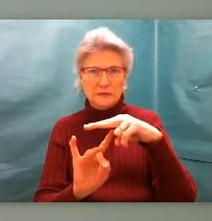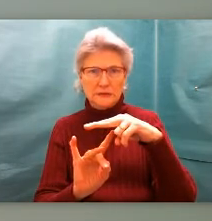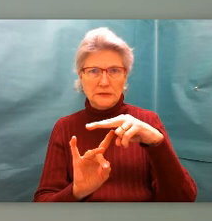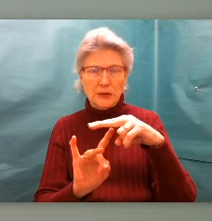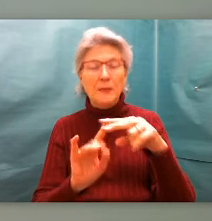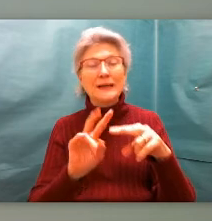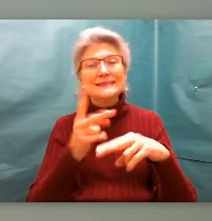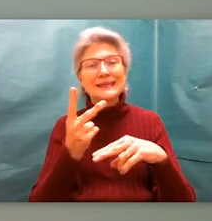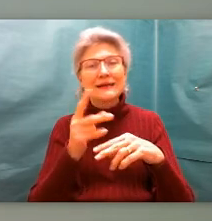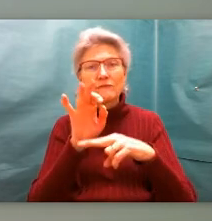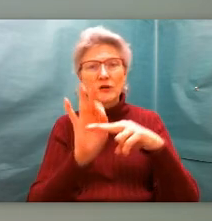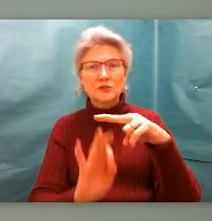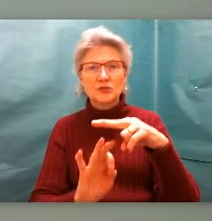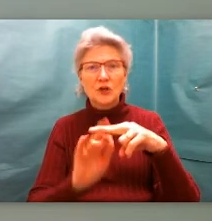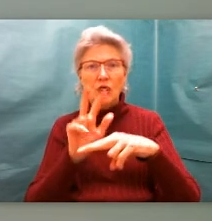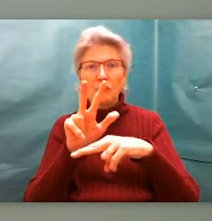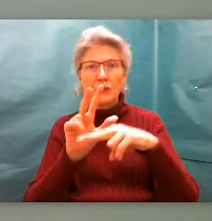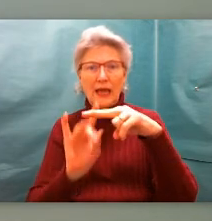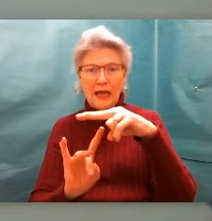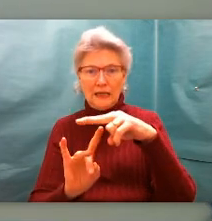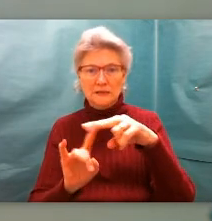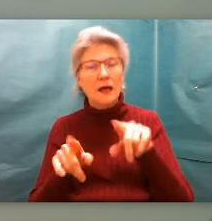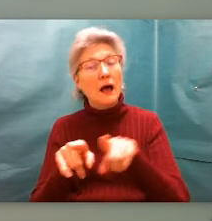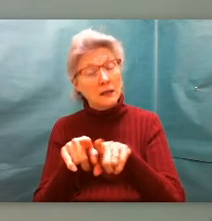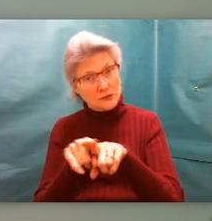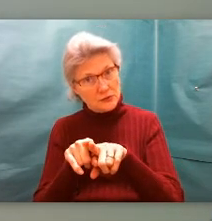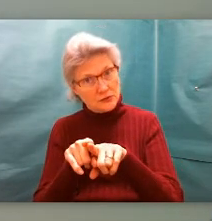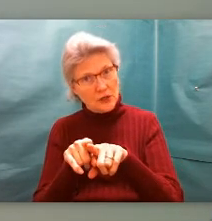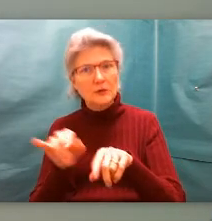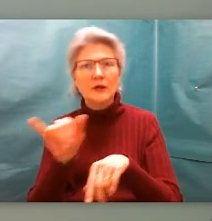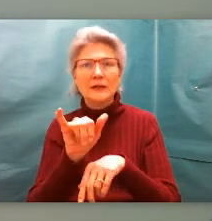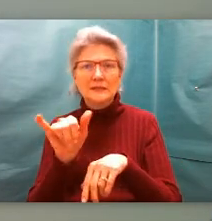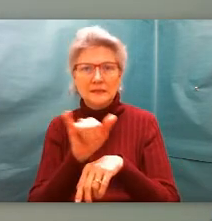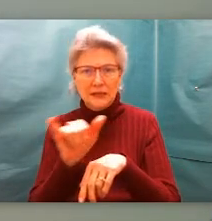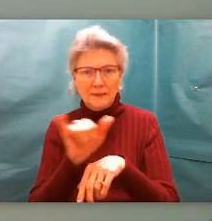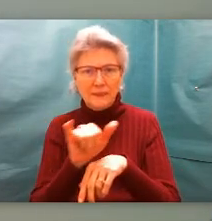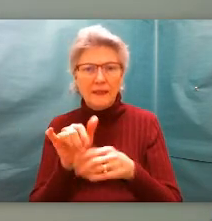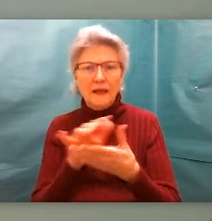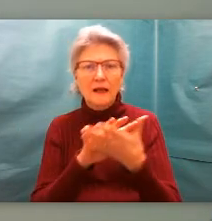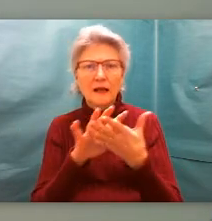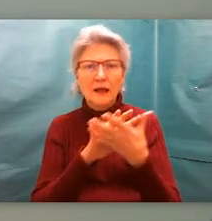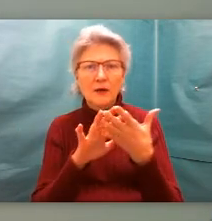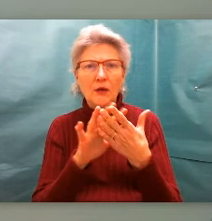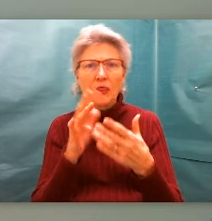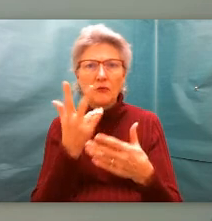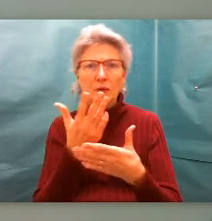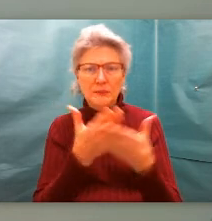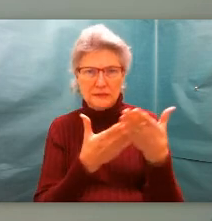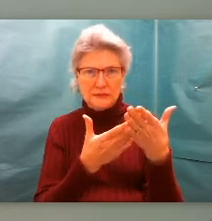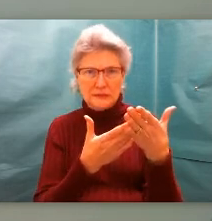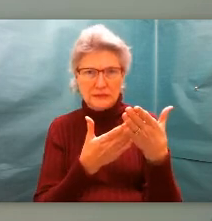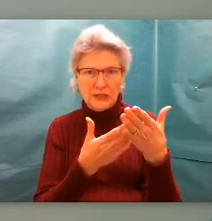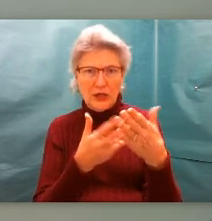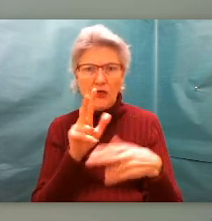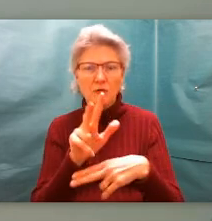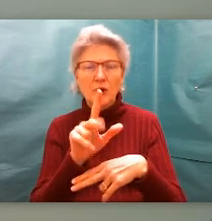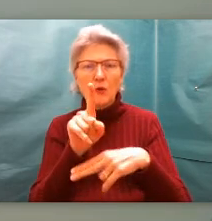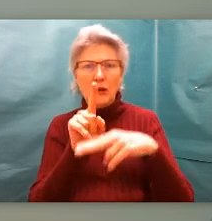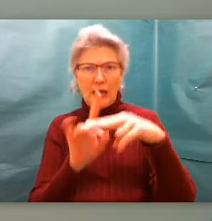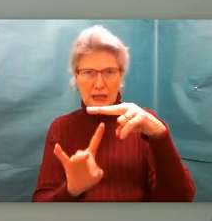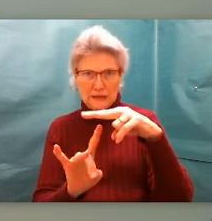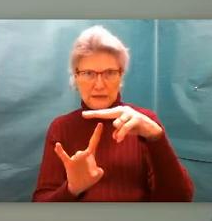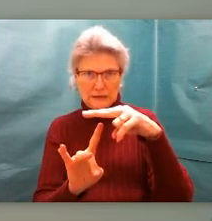And my second fraction is 3/8 as well, so I will do the same thing, shading in 3 pieces, 3 1/8